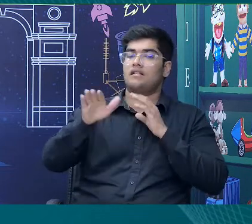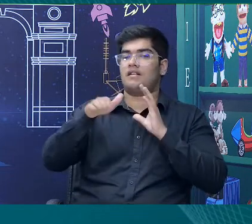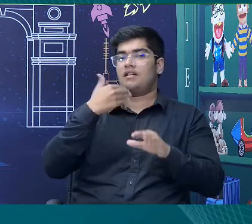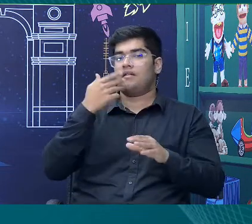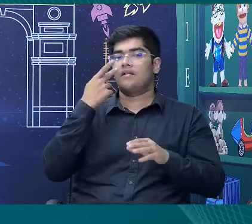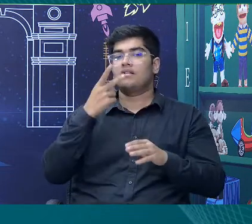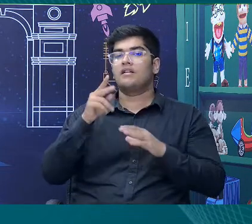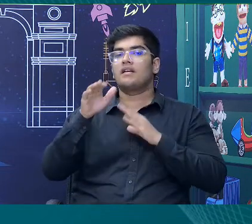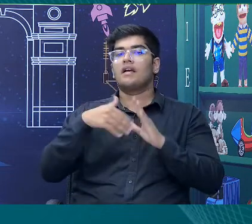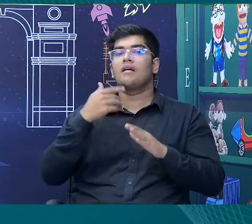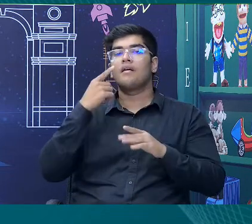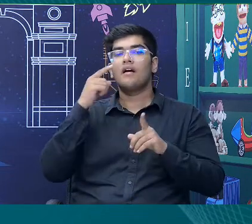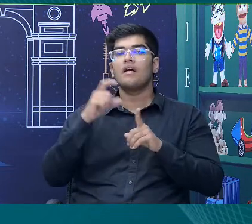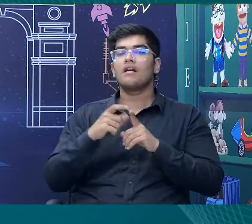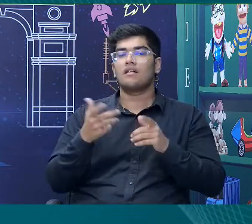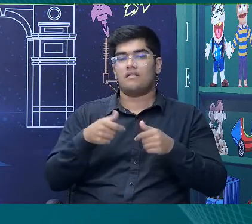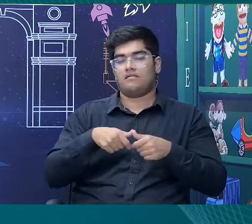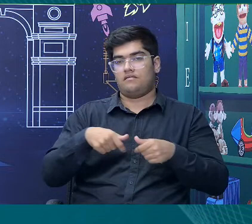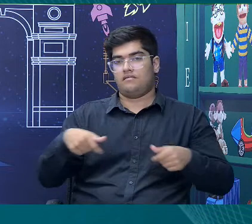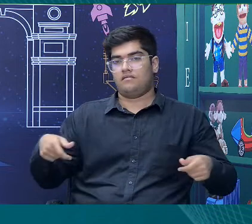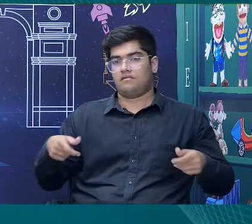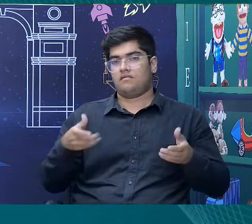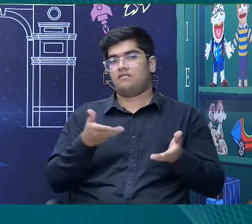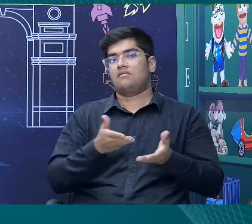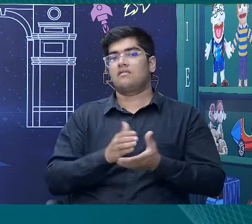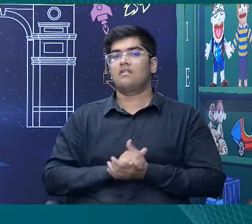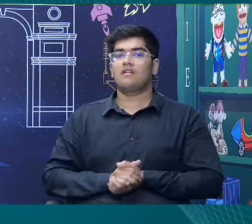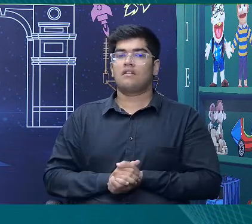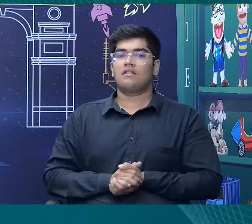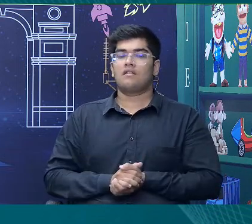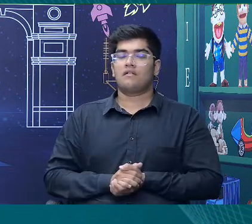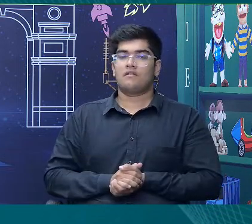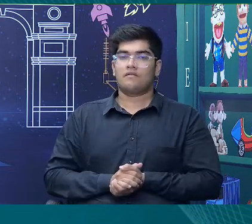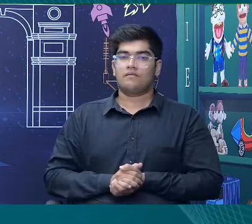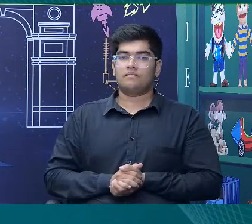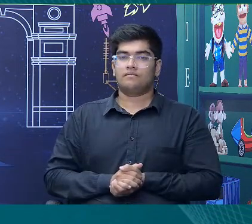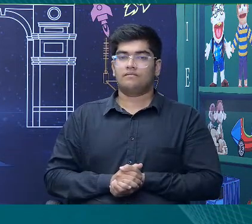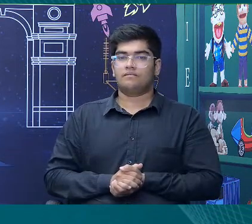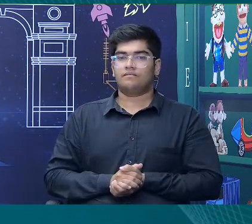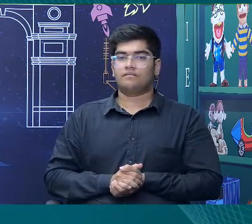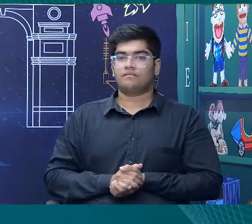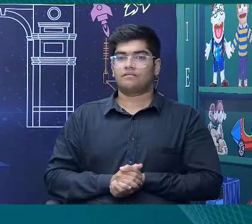the mail ID flashing on your screen. This is